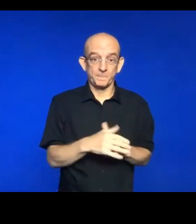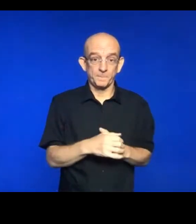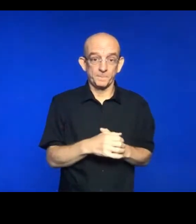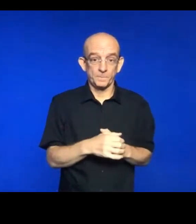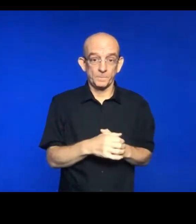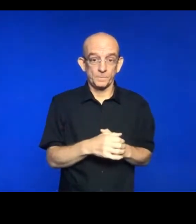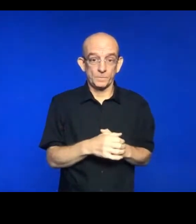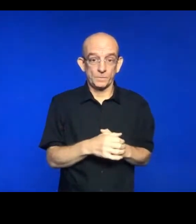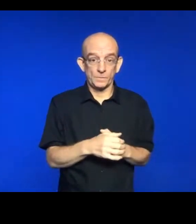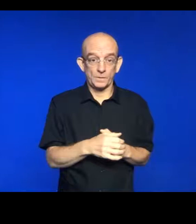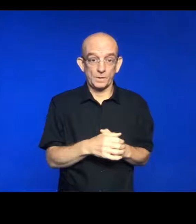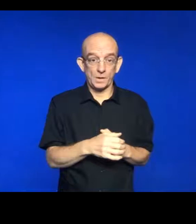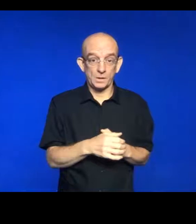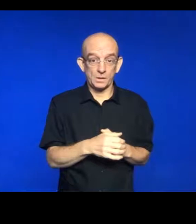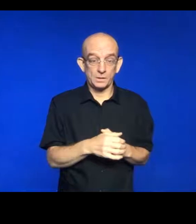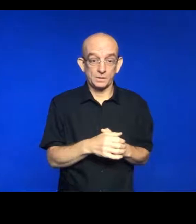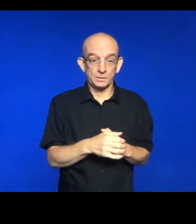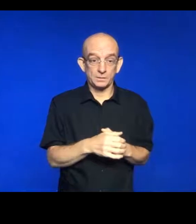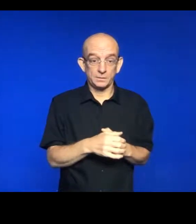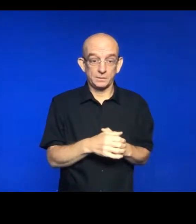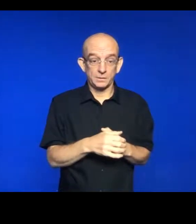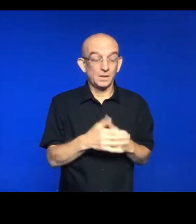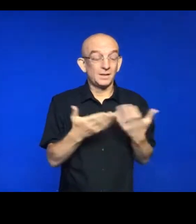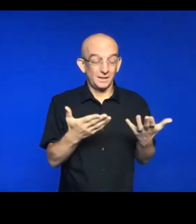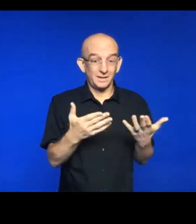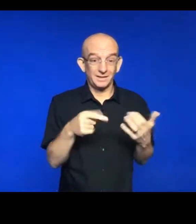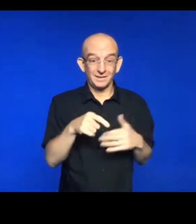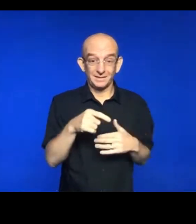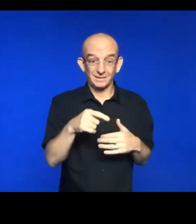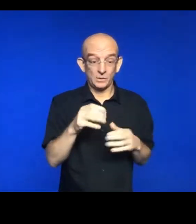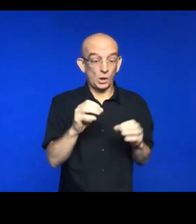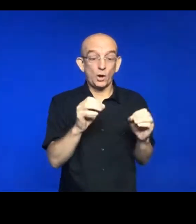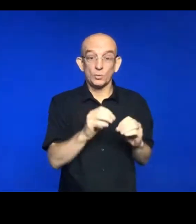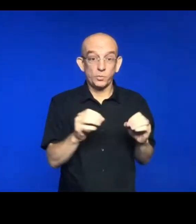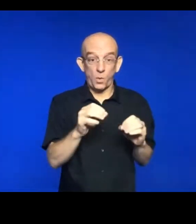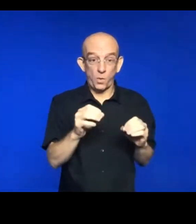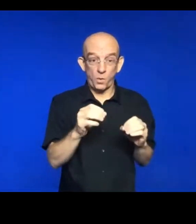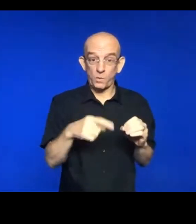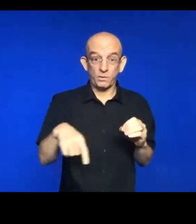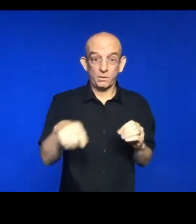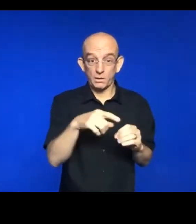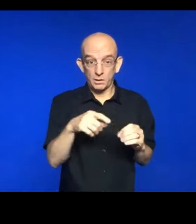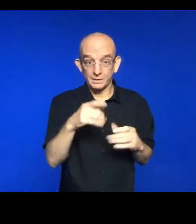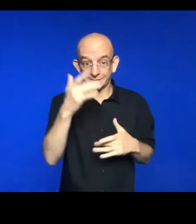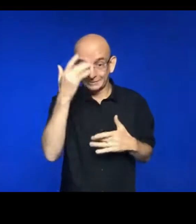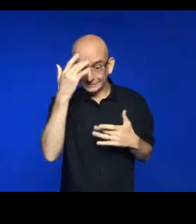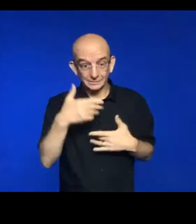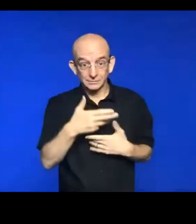risk for persons with disabilities of have a deteriorated health in the process